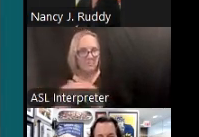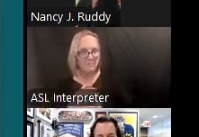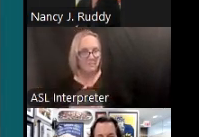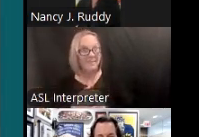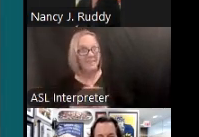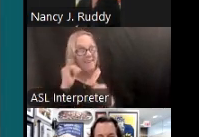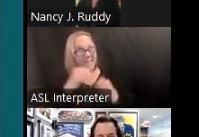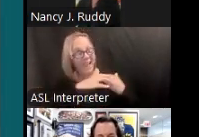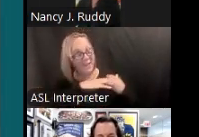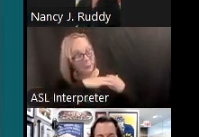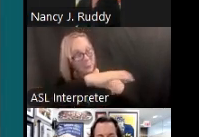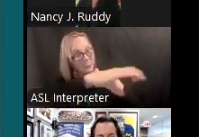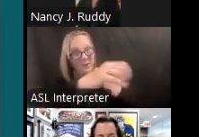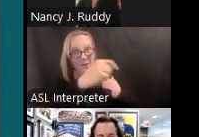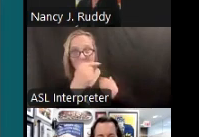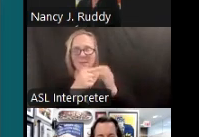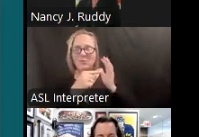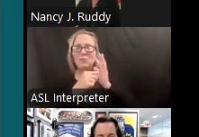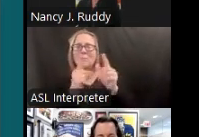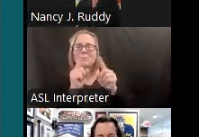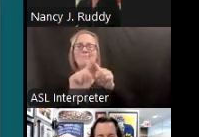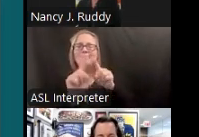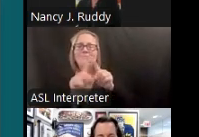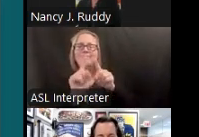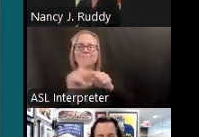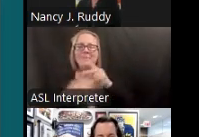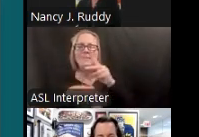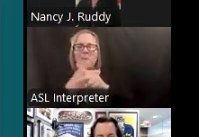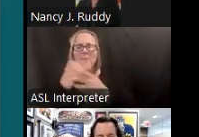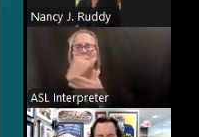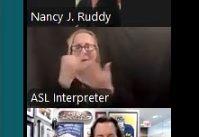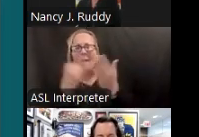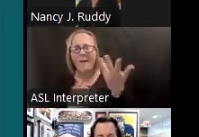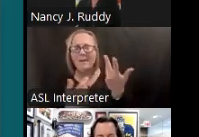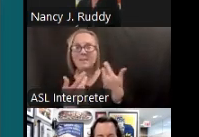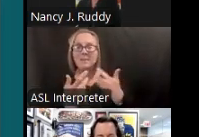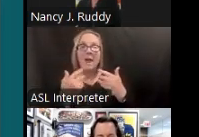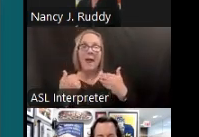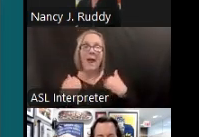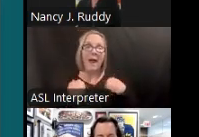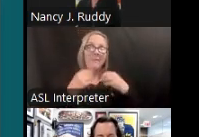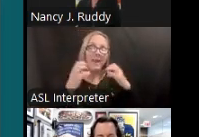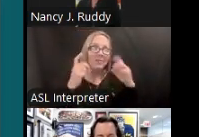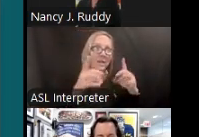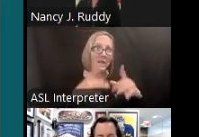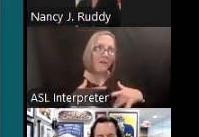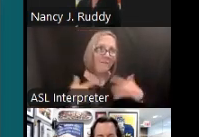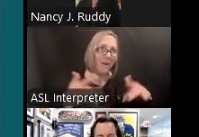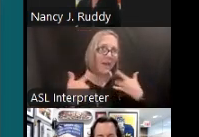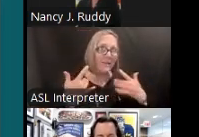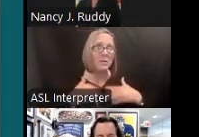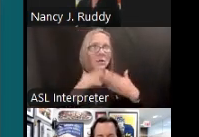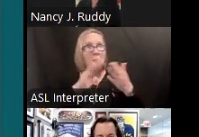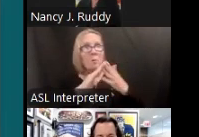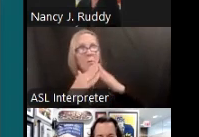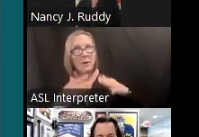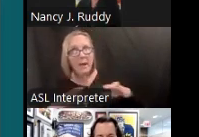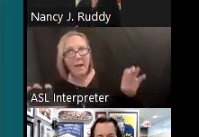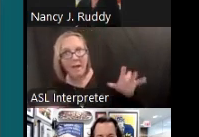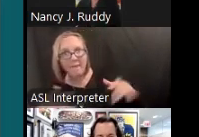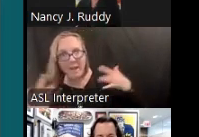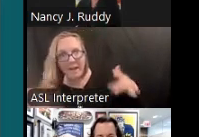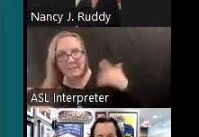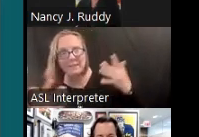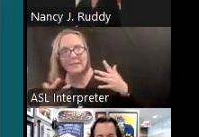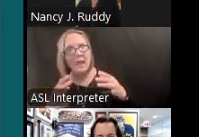will showcase local art. It will be a venue for community and educational events and will be an asset for use